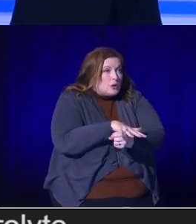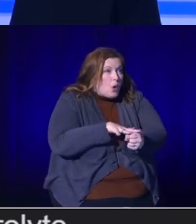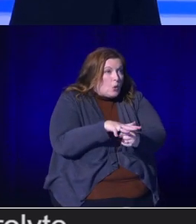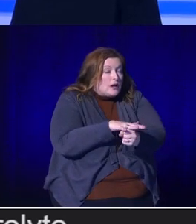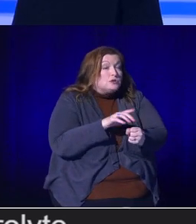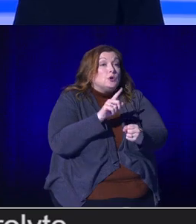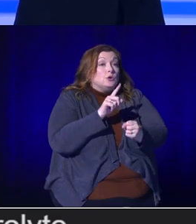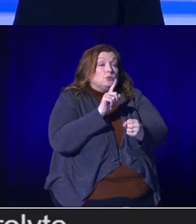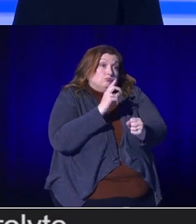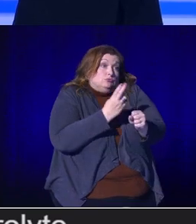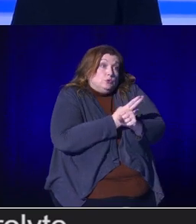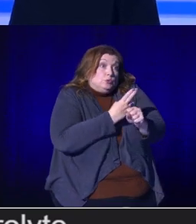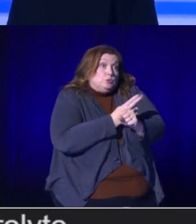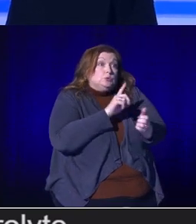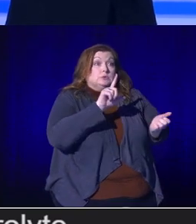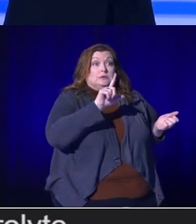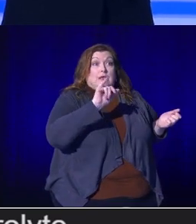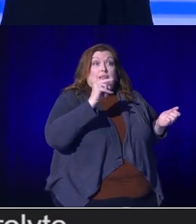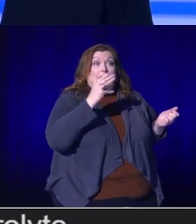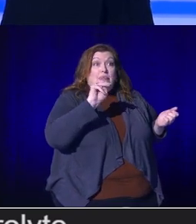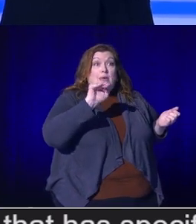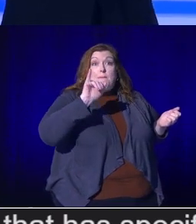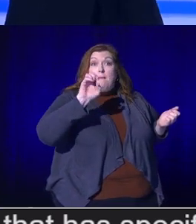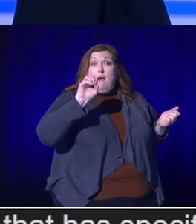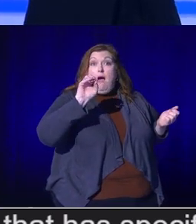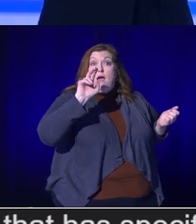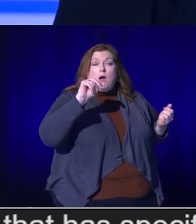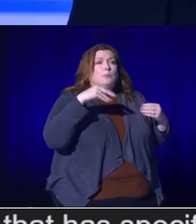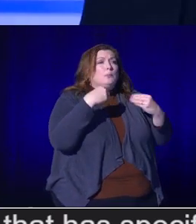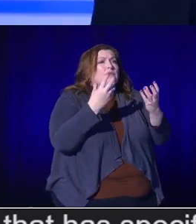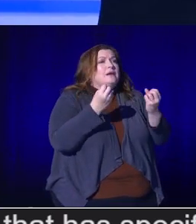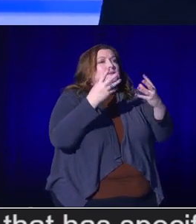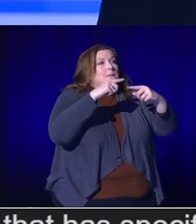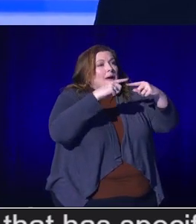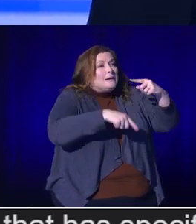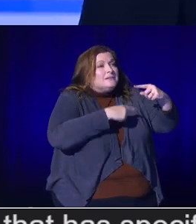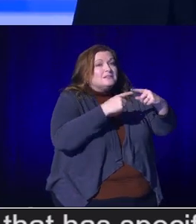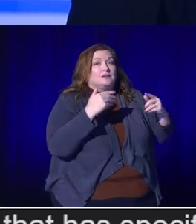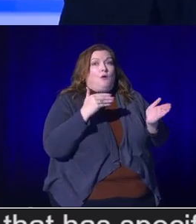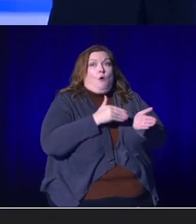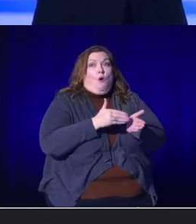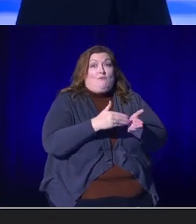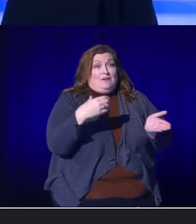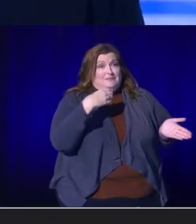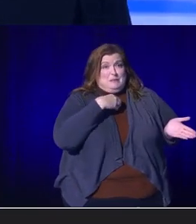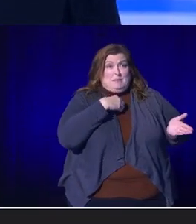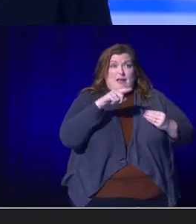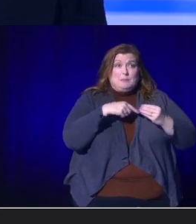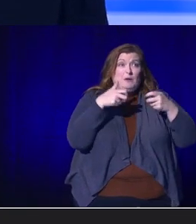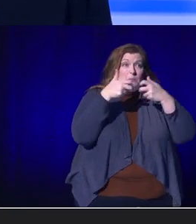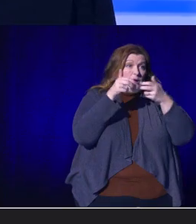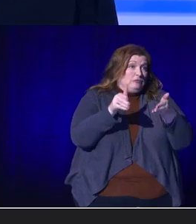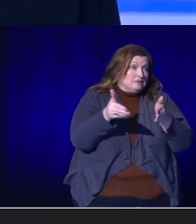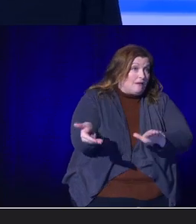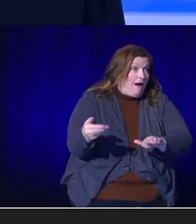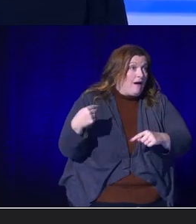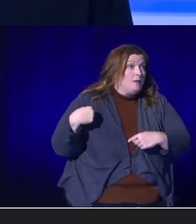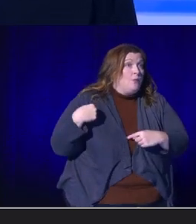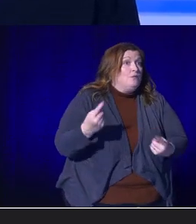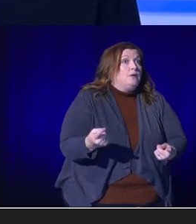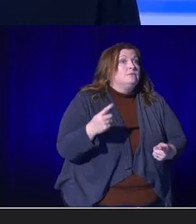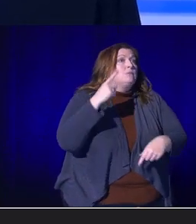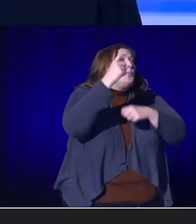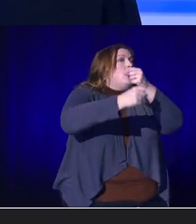lithium-ion batteries. And this provides many cycles. So we still often complain about our batteries dying over